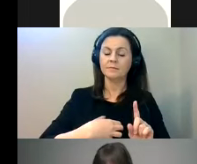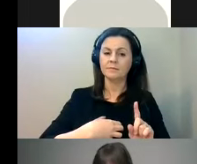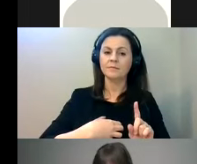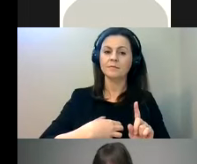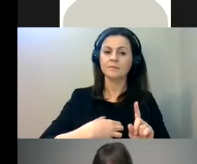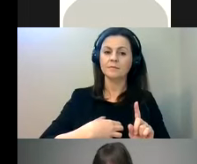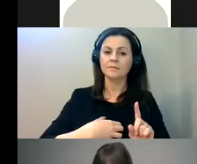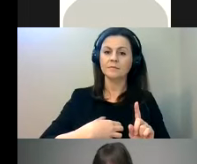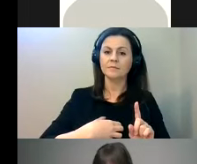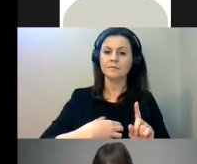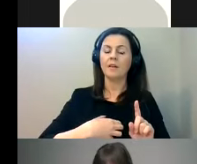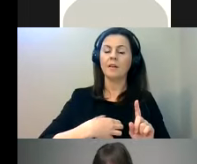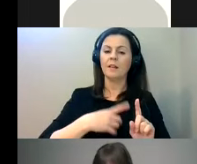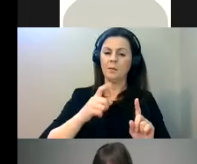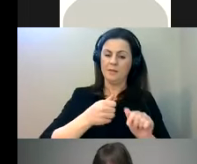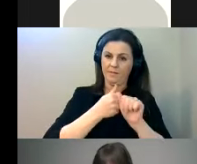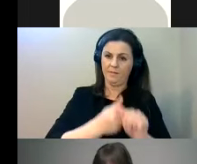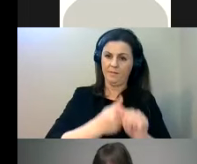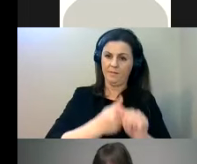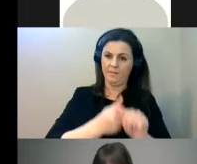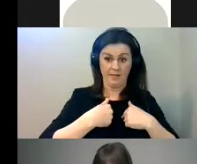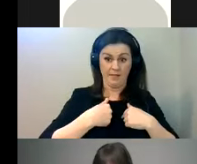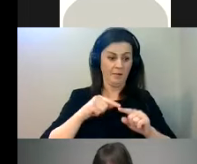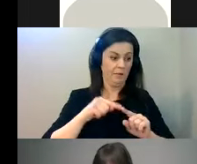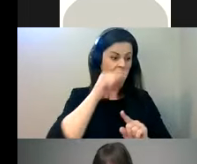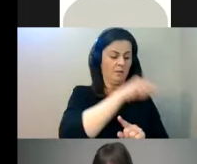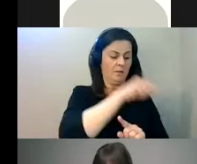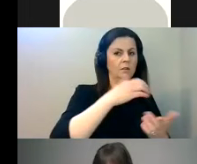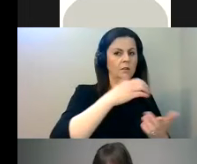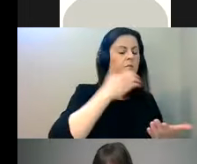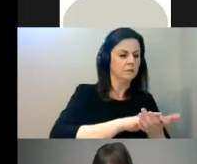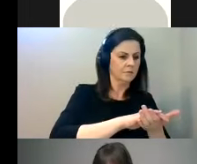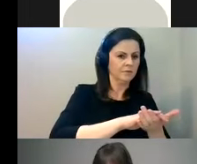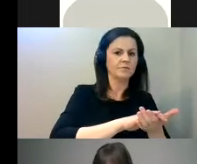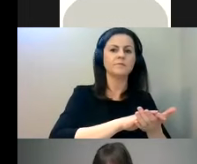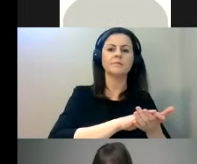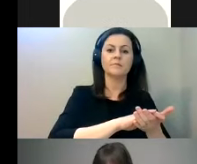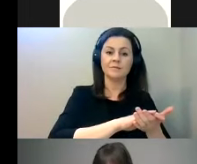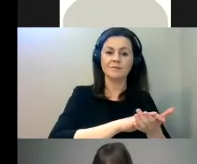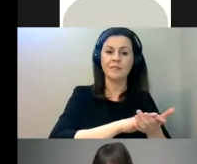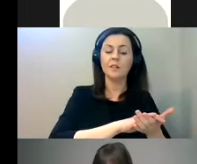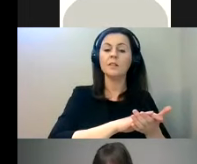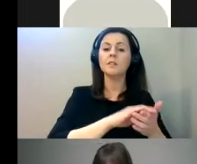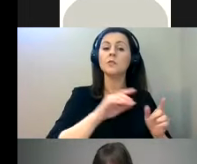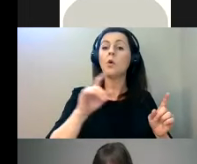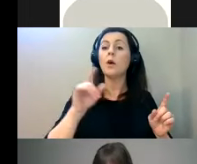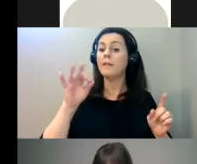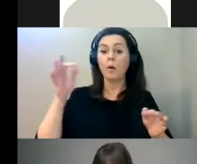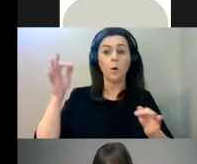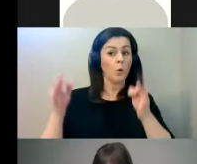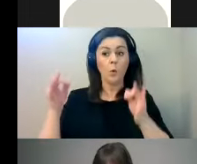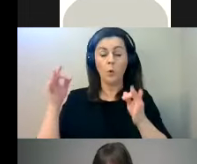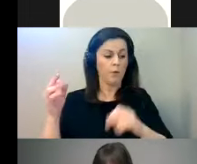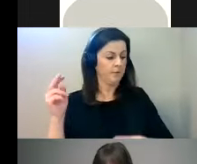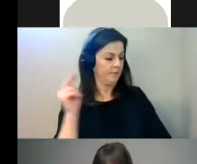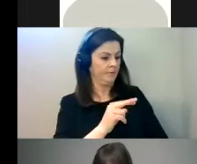person attesting, i.e. the spouse or a person claiming under either of them, unless a court is satisfied that the